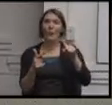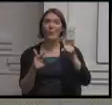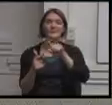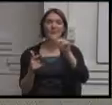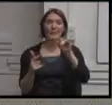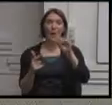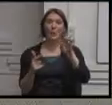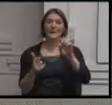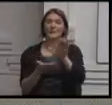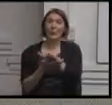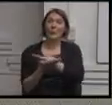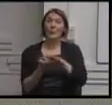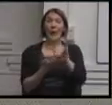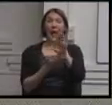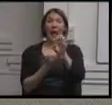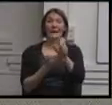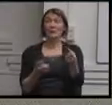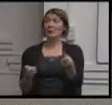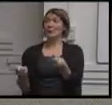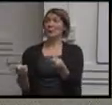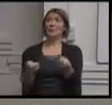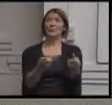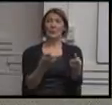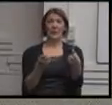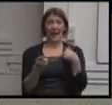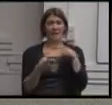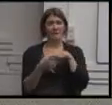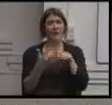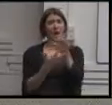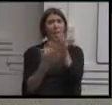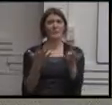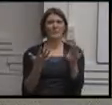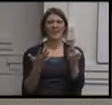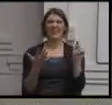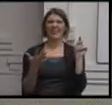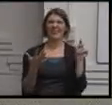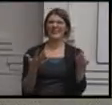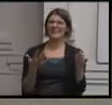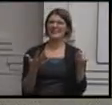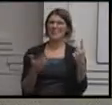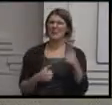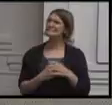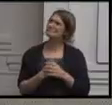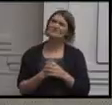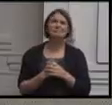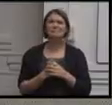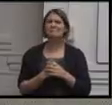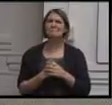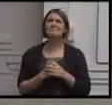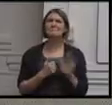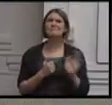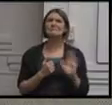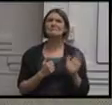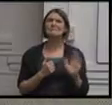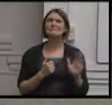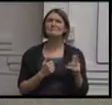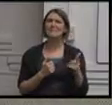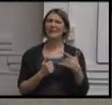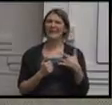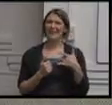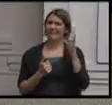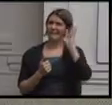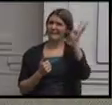Zamboni. And there may be other specific programs to be considered. But I think that it's terrible public policy in the midst